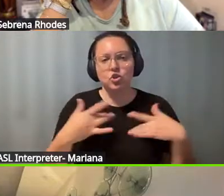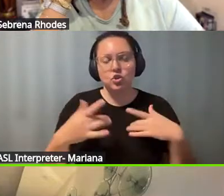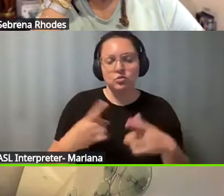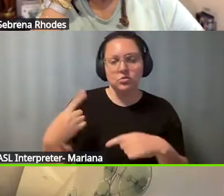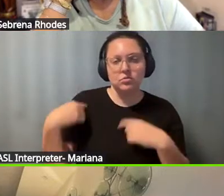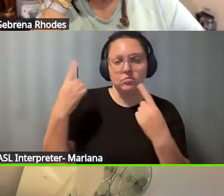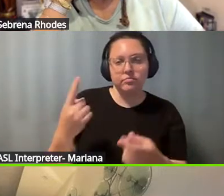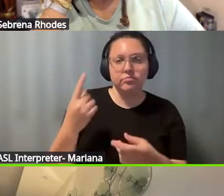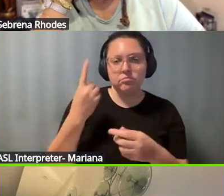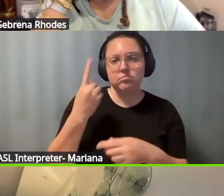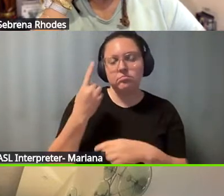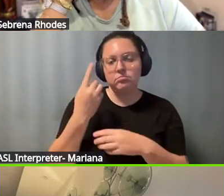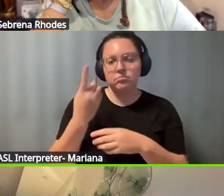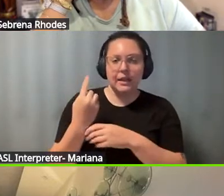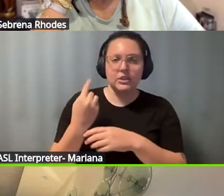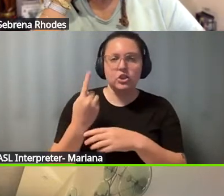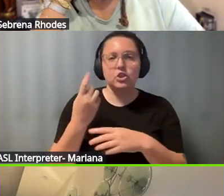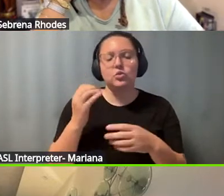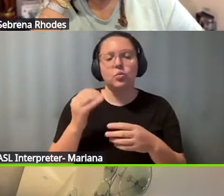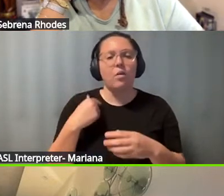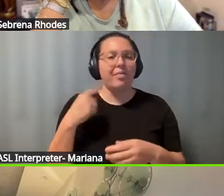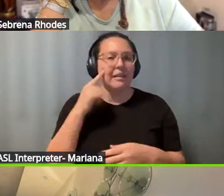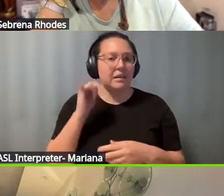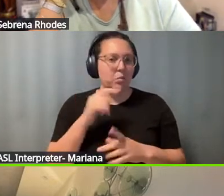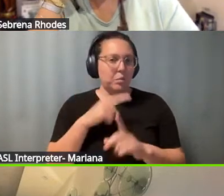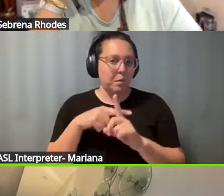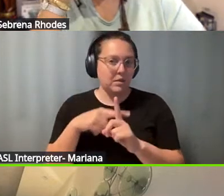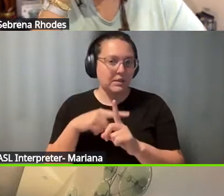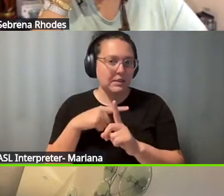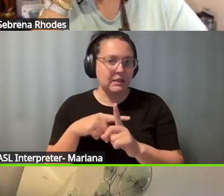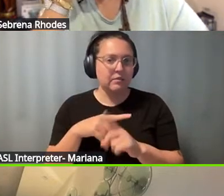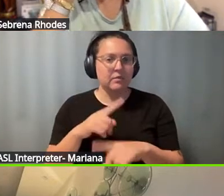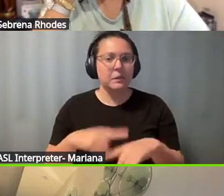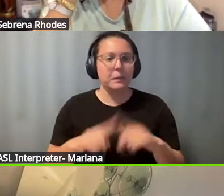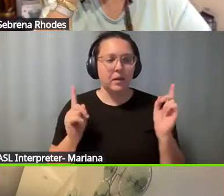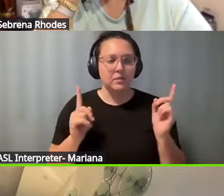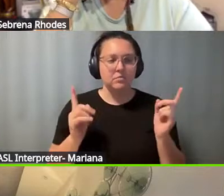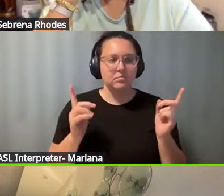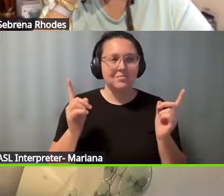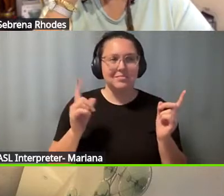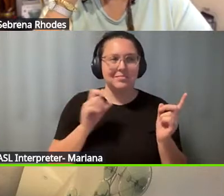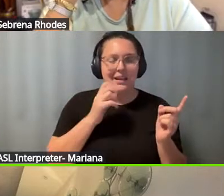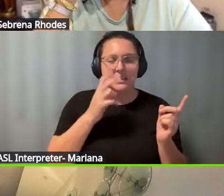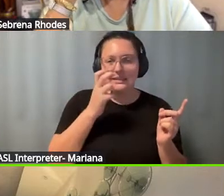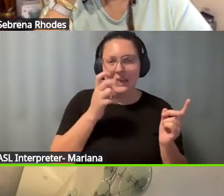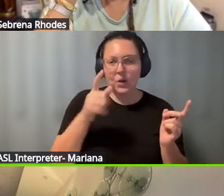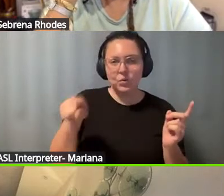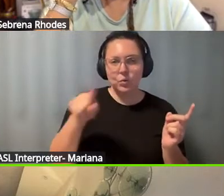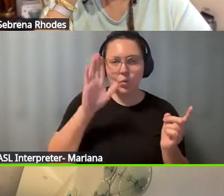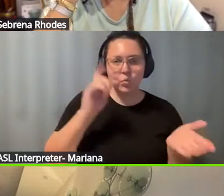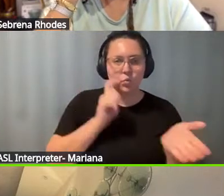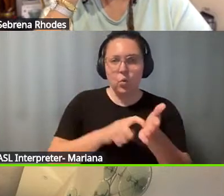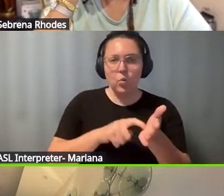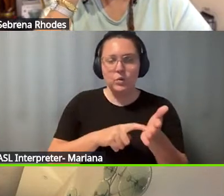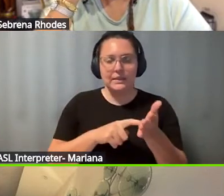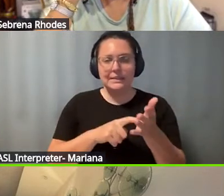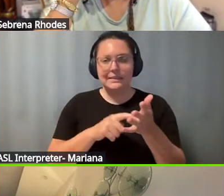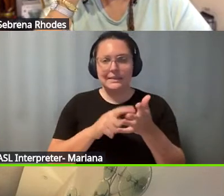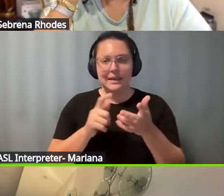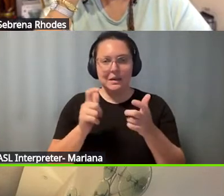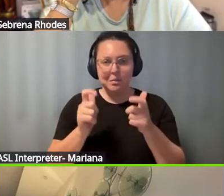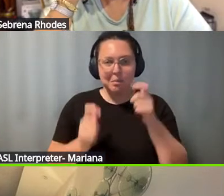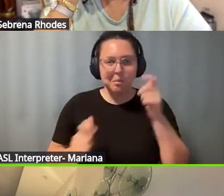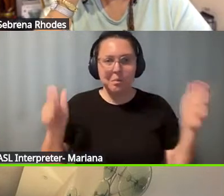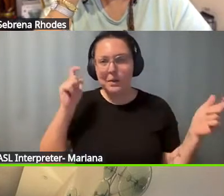do think that that will be a positive, but I don't think that you will notice a massive infrastructure shift or